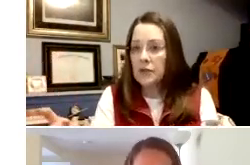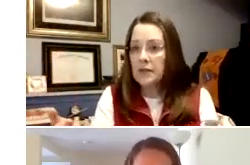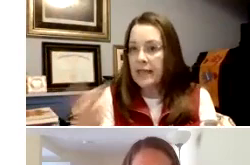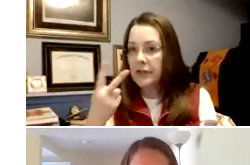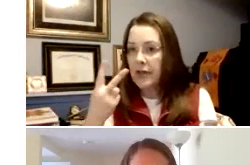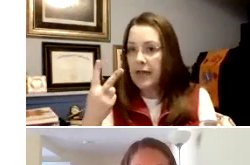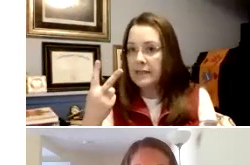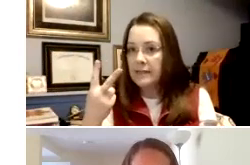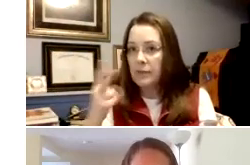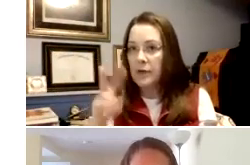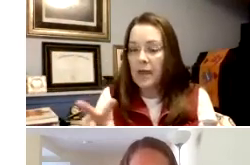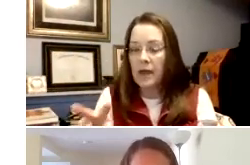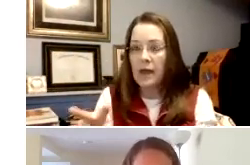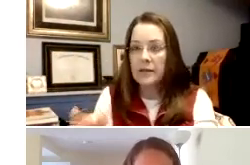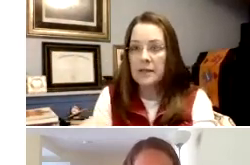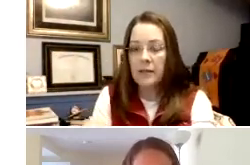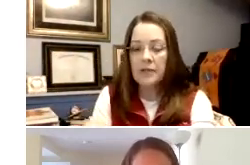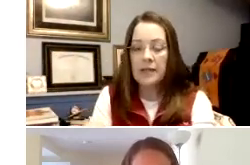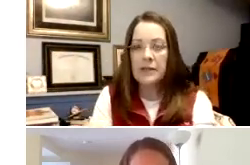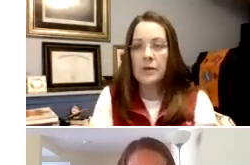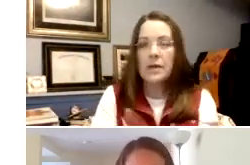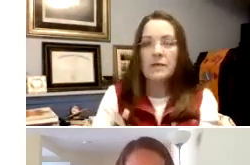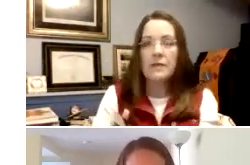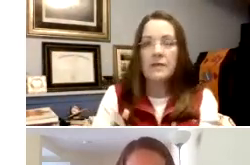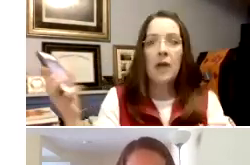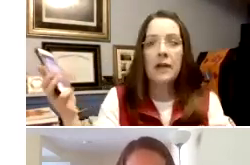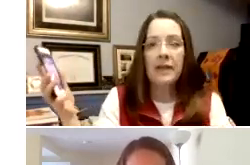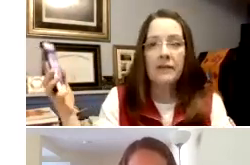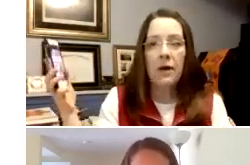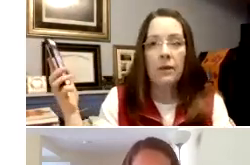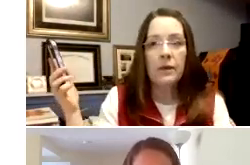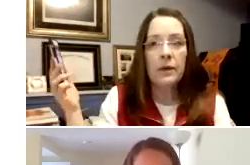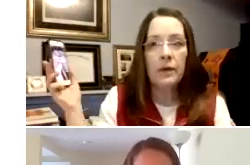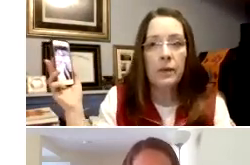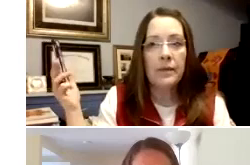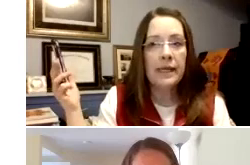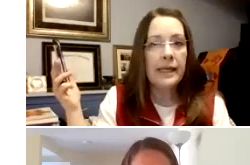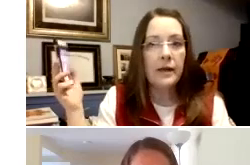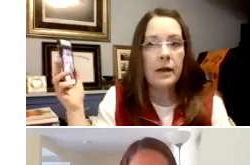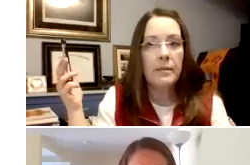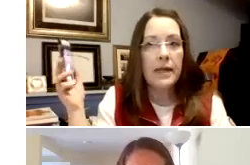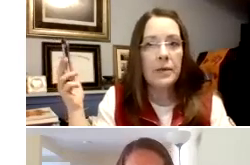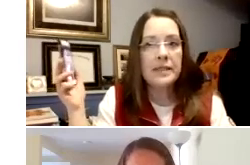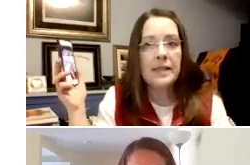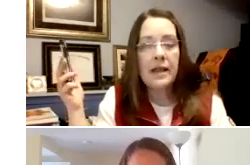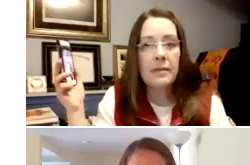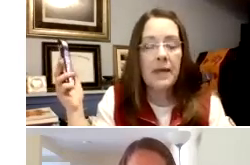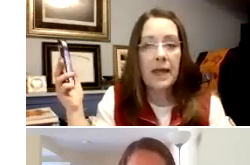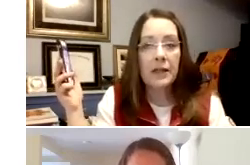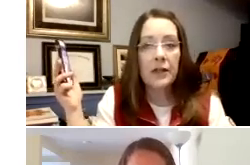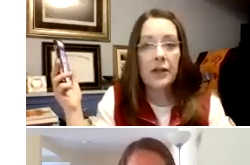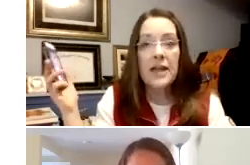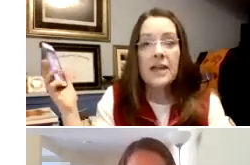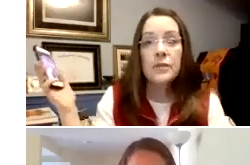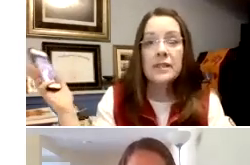our student take their eyes and put it right onto the object. So visual regard of my phone would be here. Oh, I know it's there, but I'm not